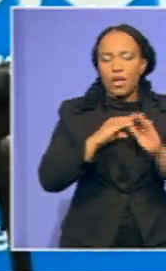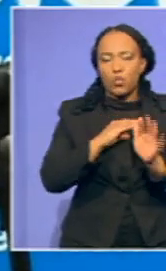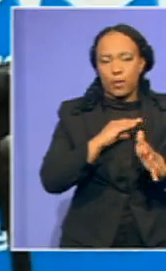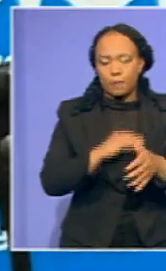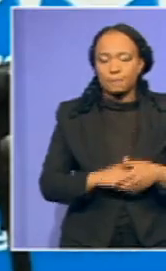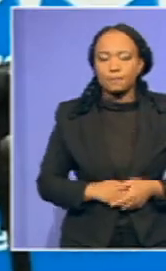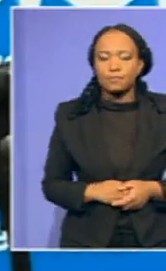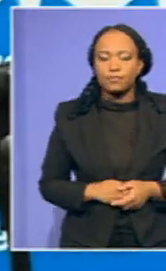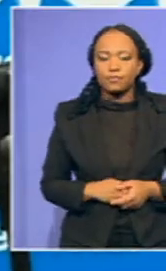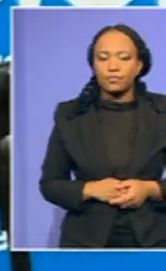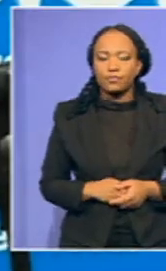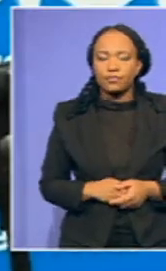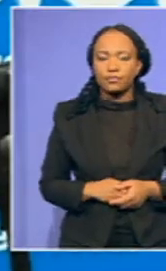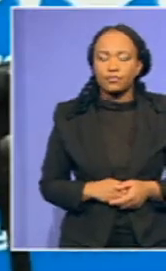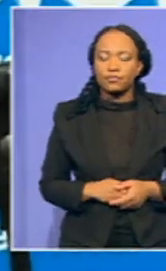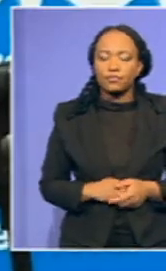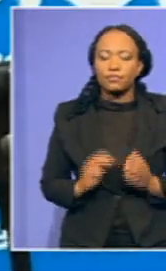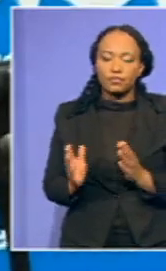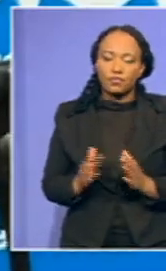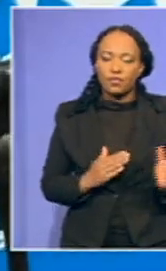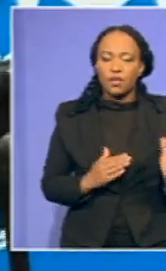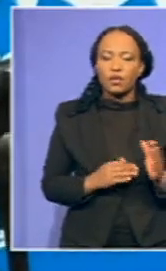to Tongat.